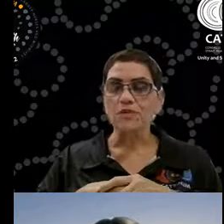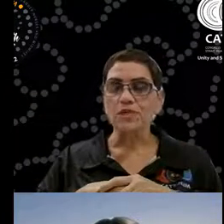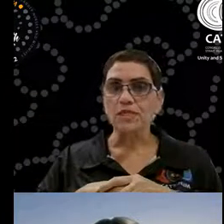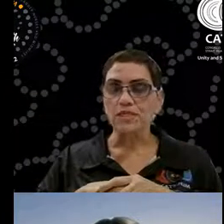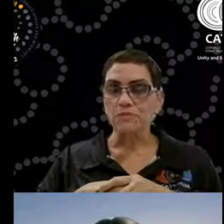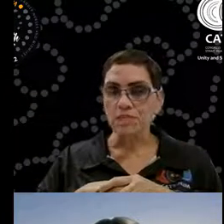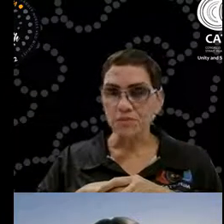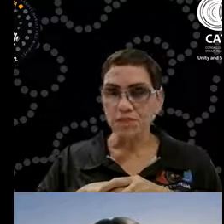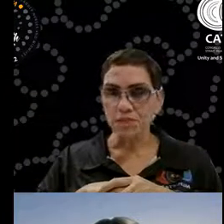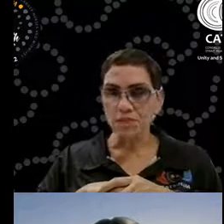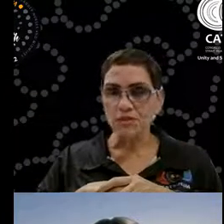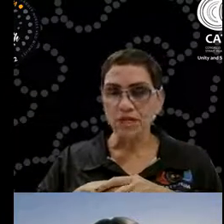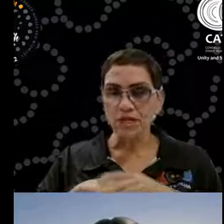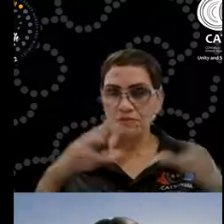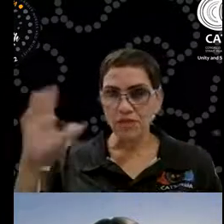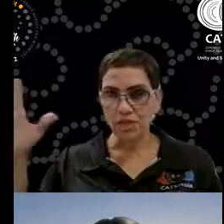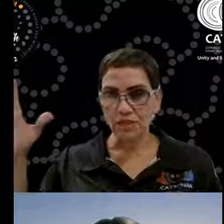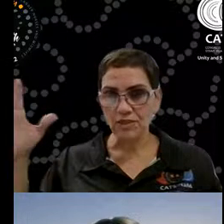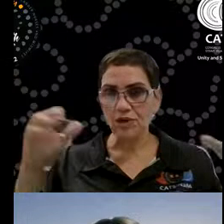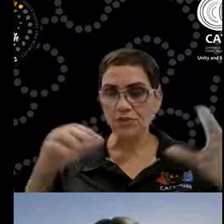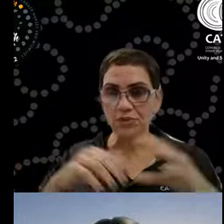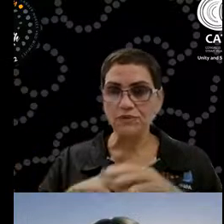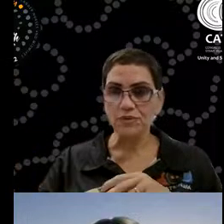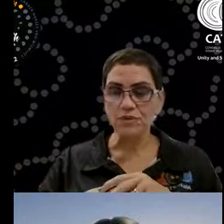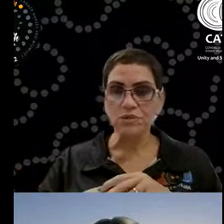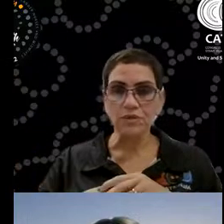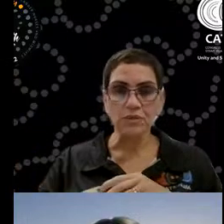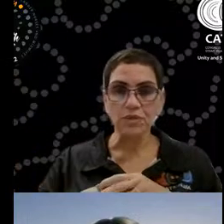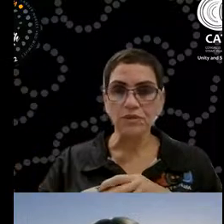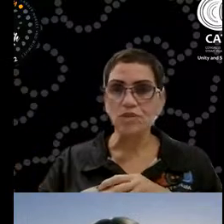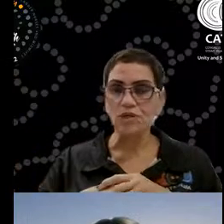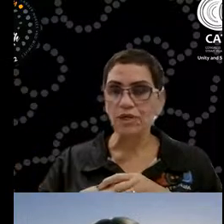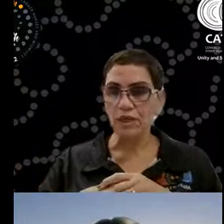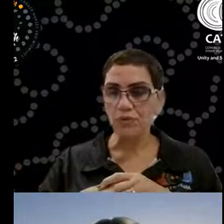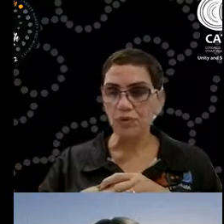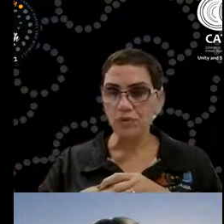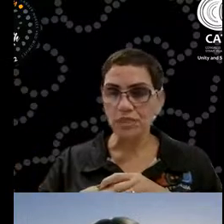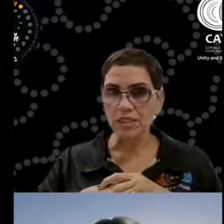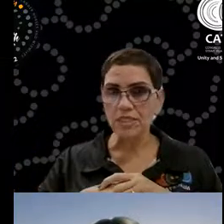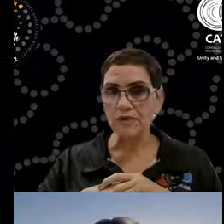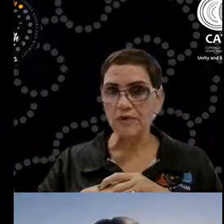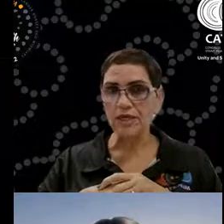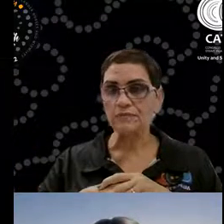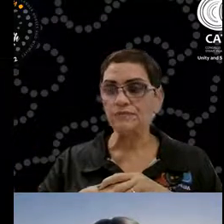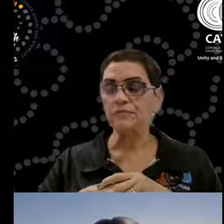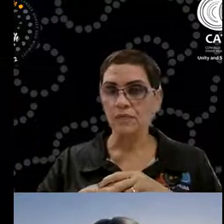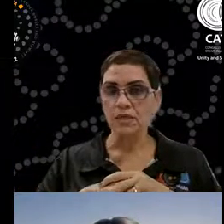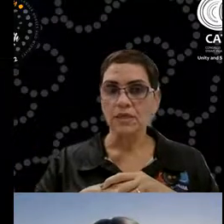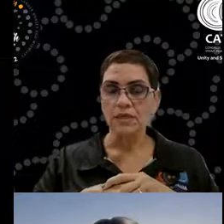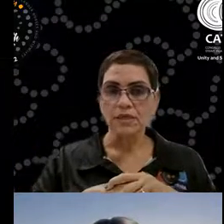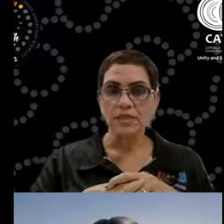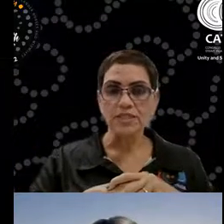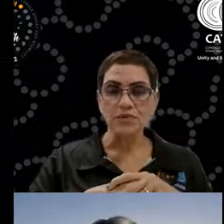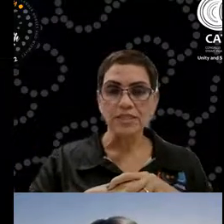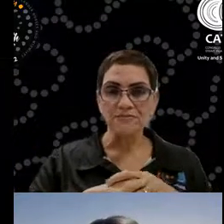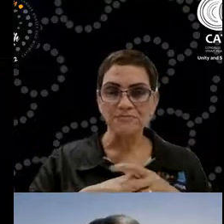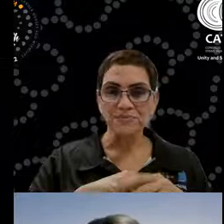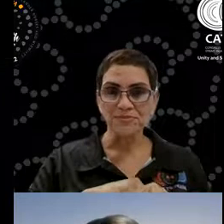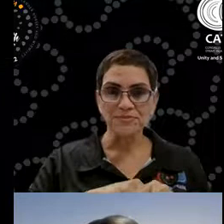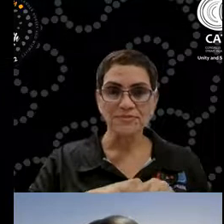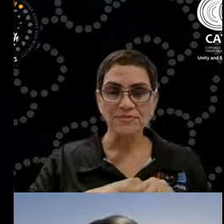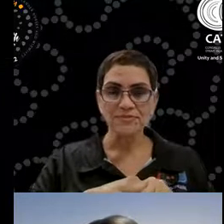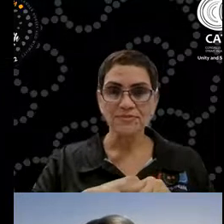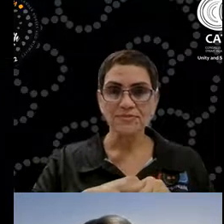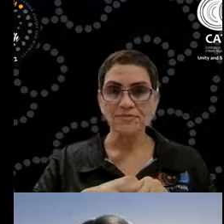and midwifery is the best positioned of any of Australia's health workforce to be able to consolidate work within this area. Thanks,